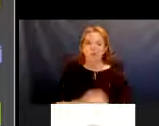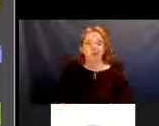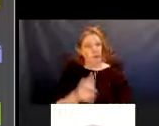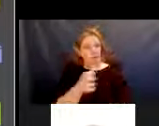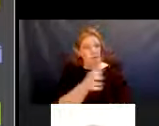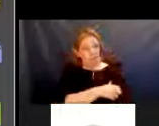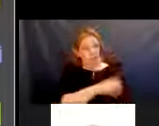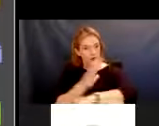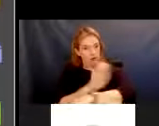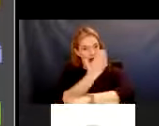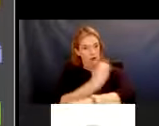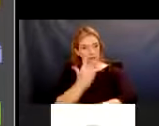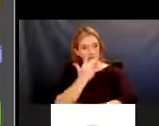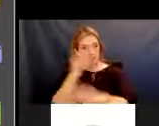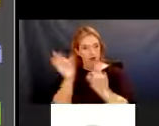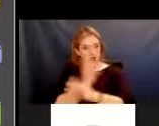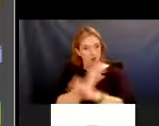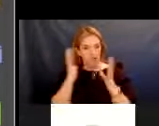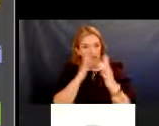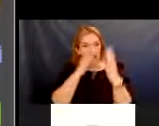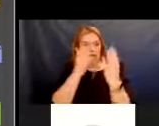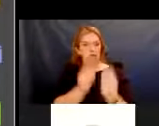Isn't Powers his favorite song, sang soft.